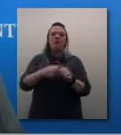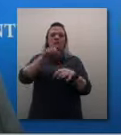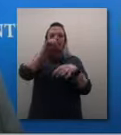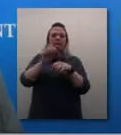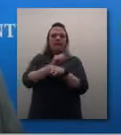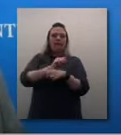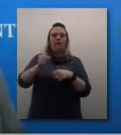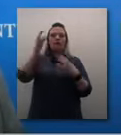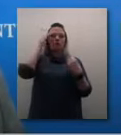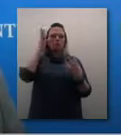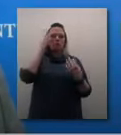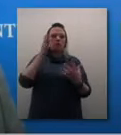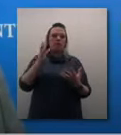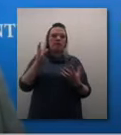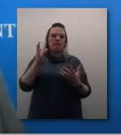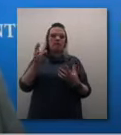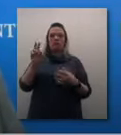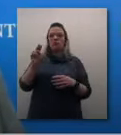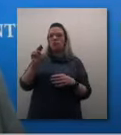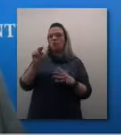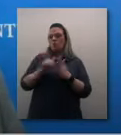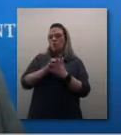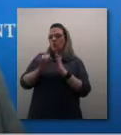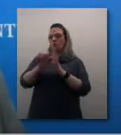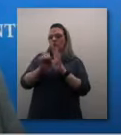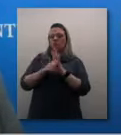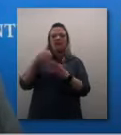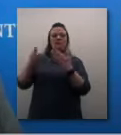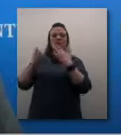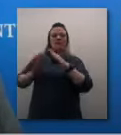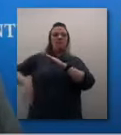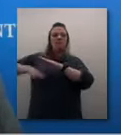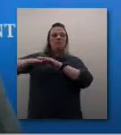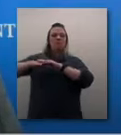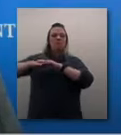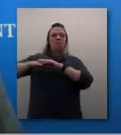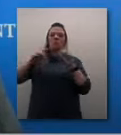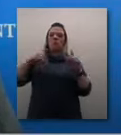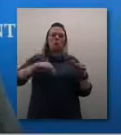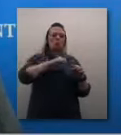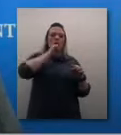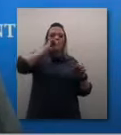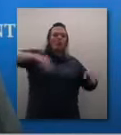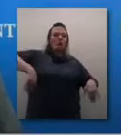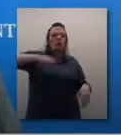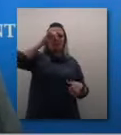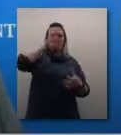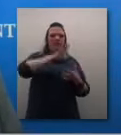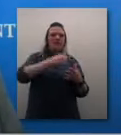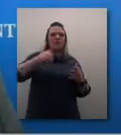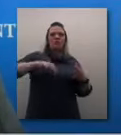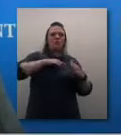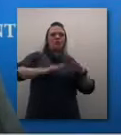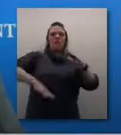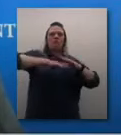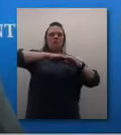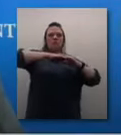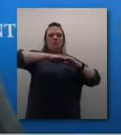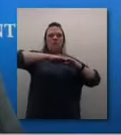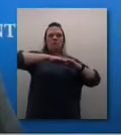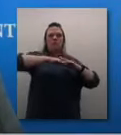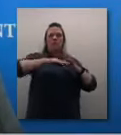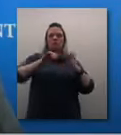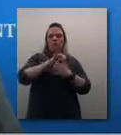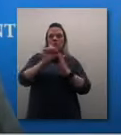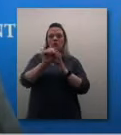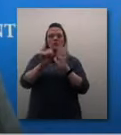you have. And while New York State maybe has reached its peak, we don't believe we've reached our peak. And New York State's peak is always